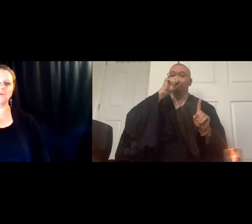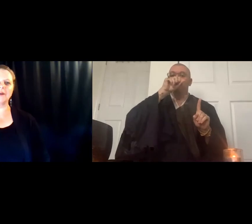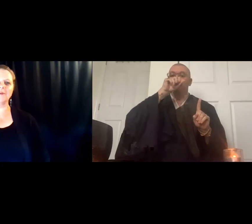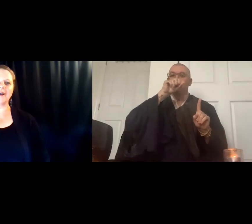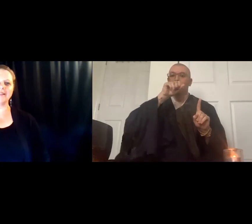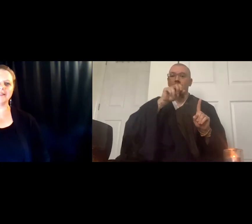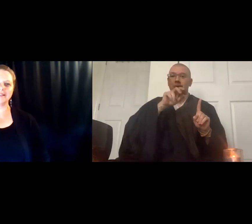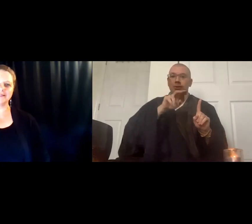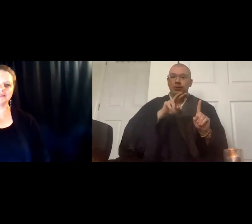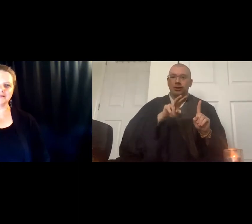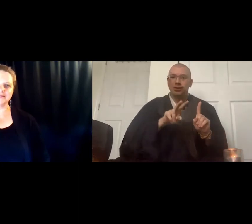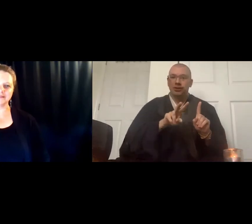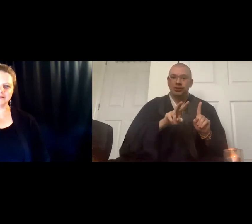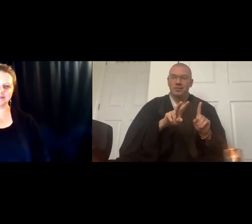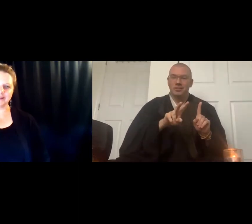We'll take 1 breath,